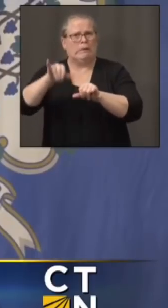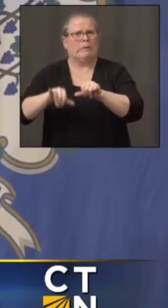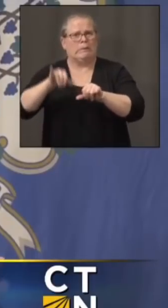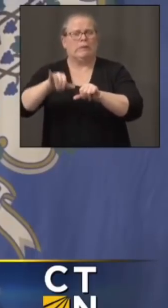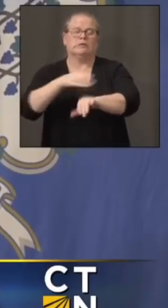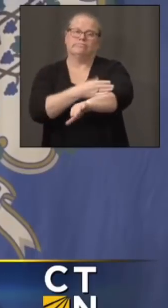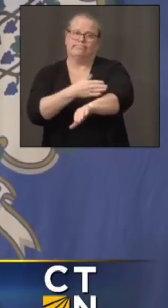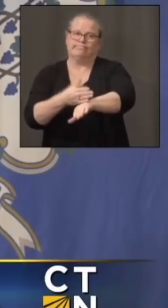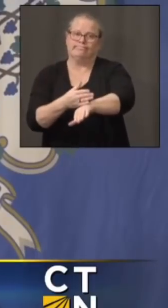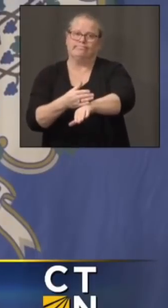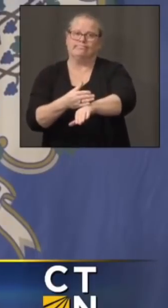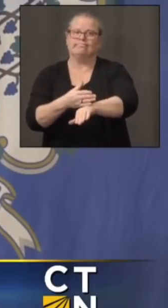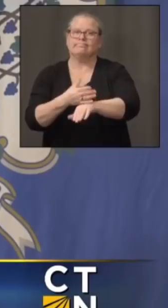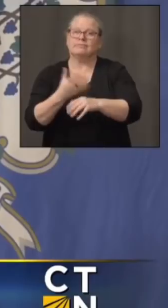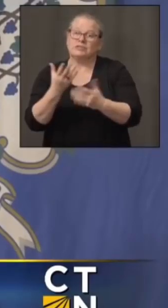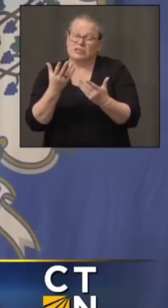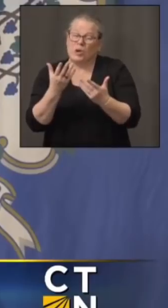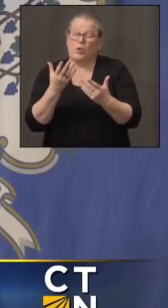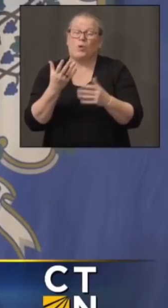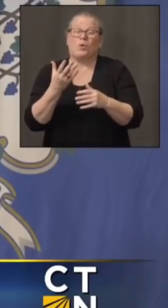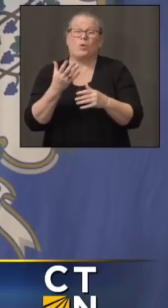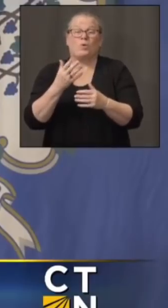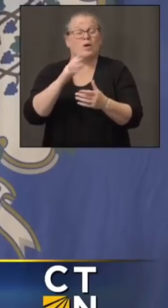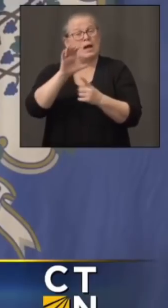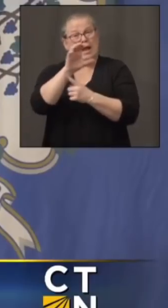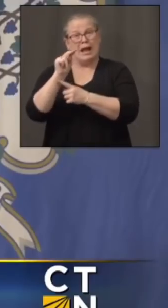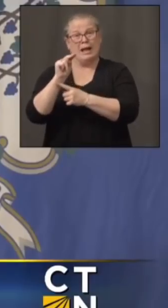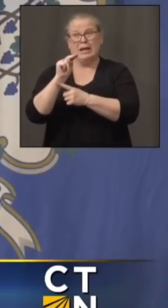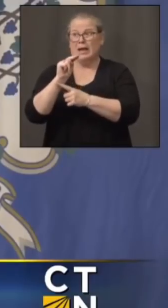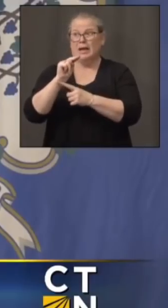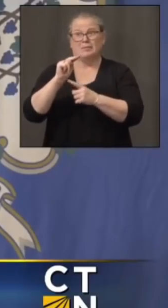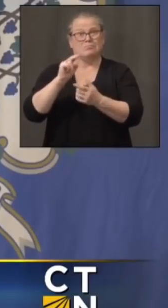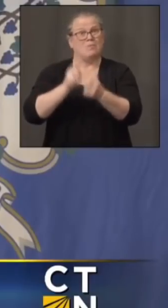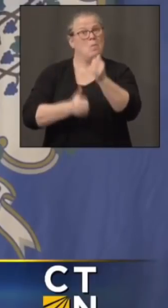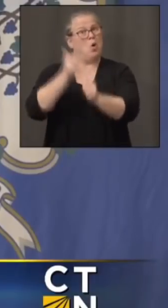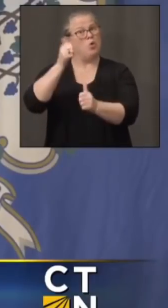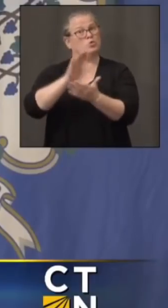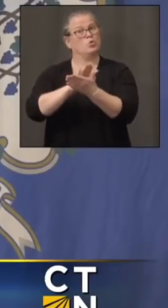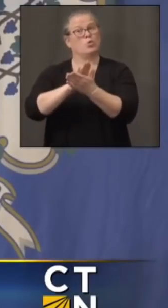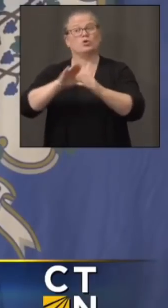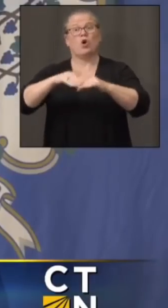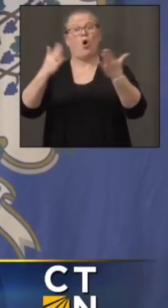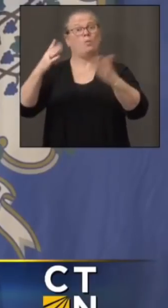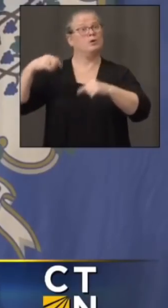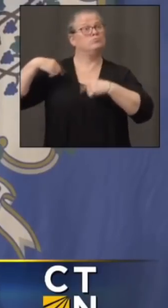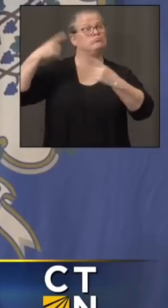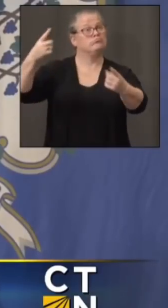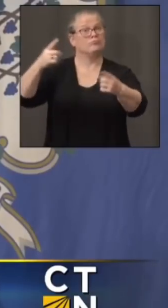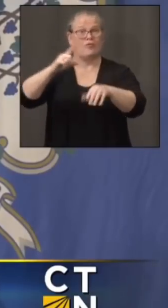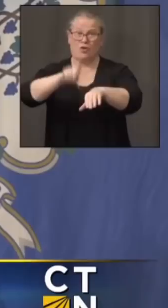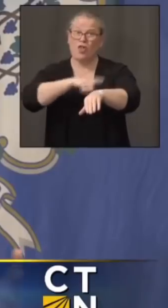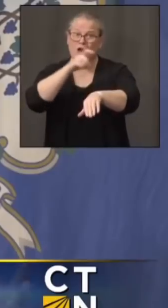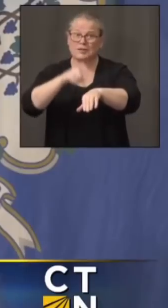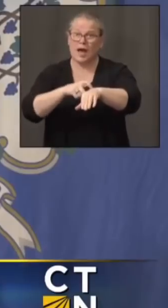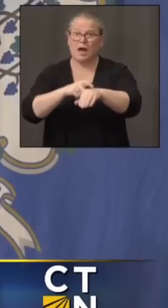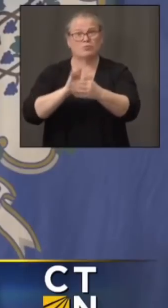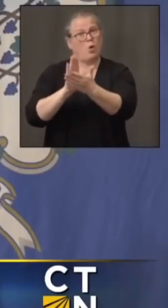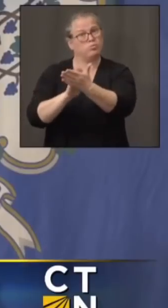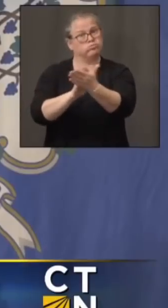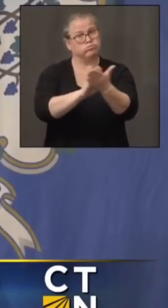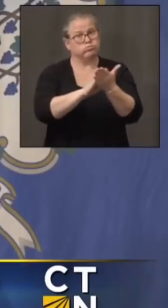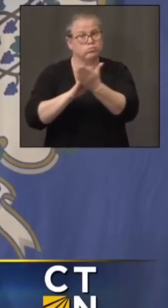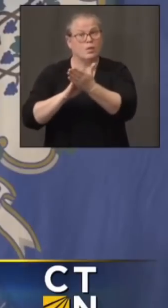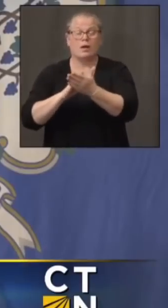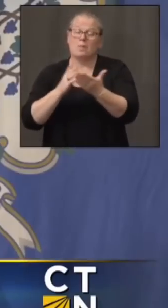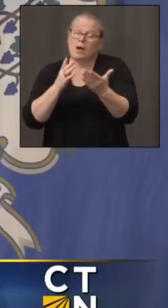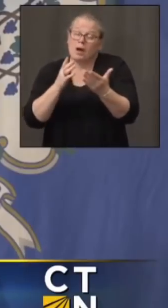did well having the majority of their schools open, as long as we have. But, You know, as Scott said, look, we're going to watch this over the next